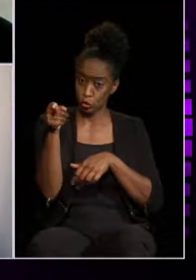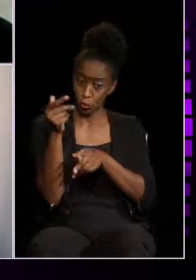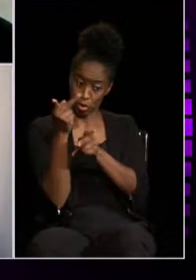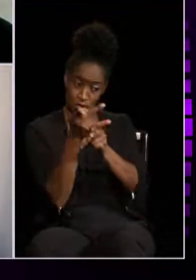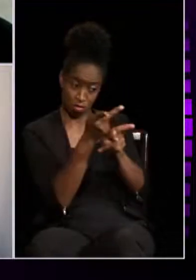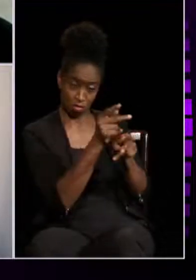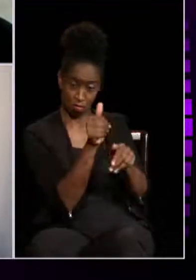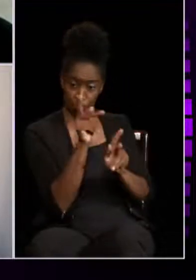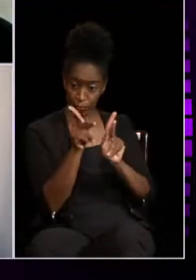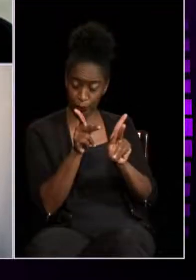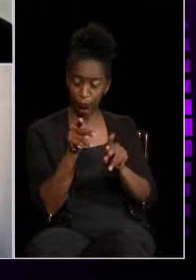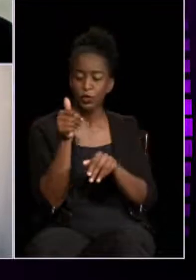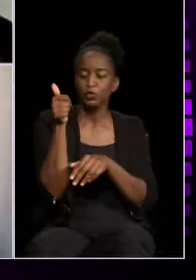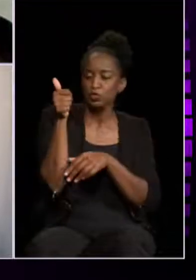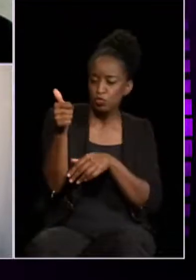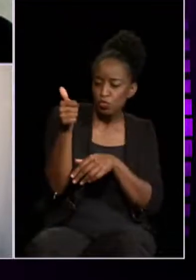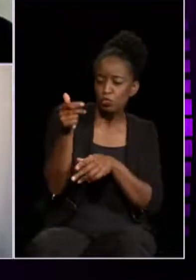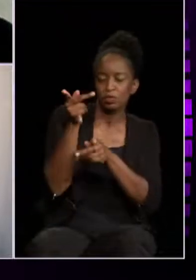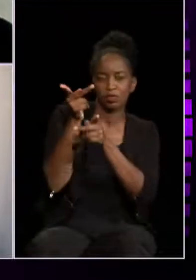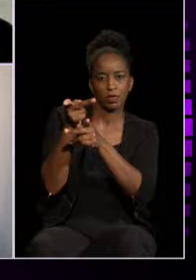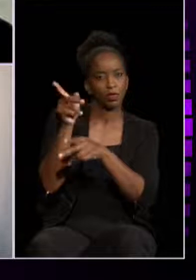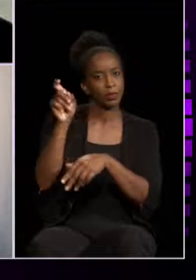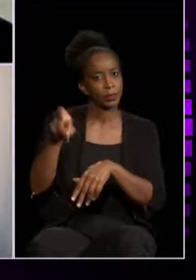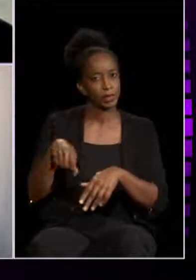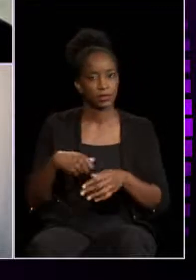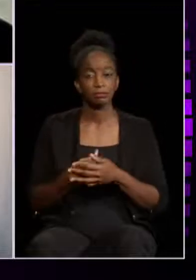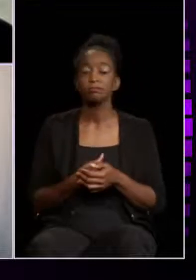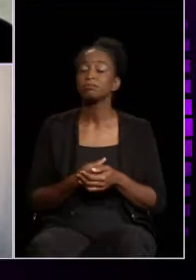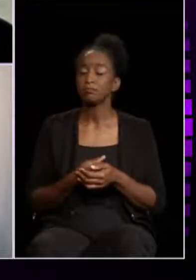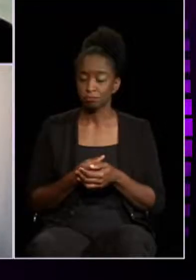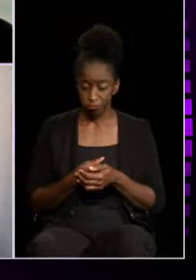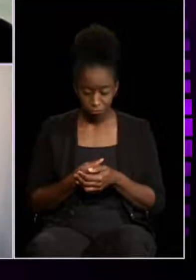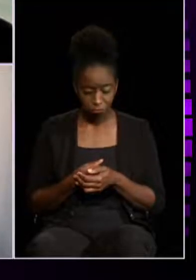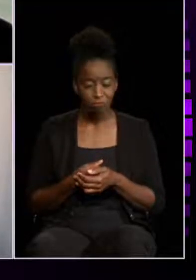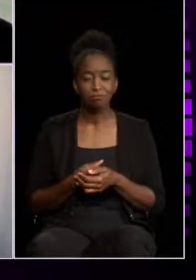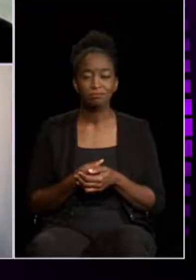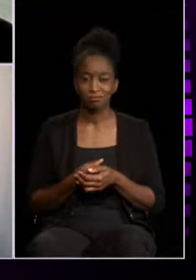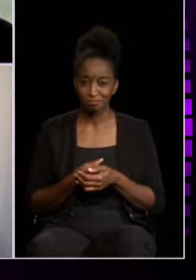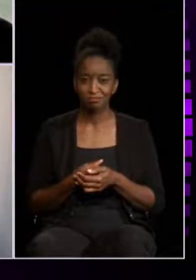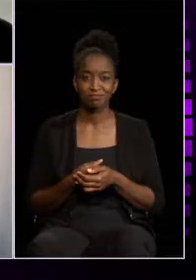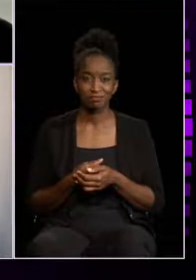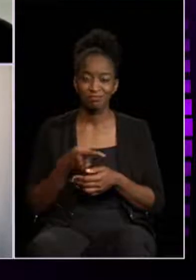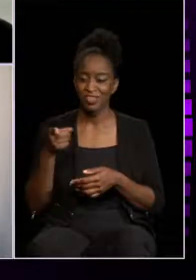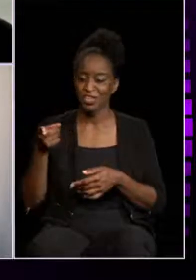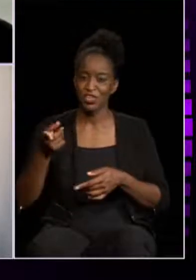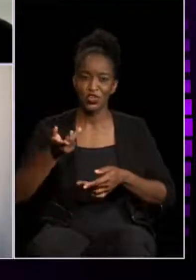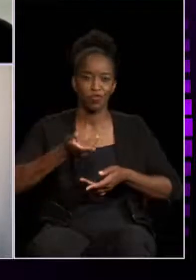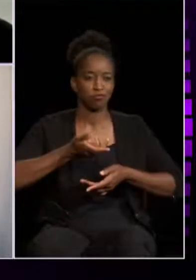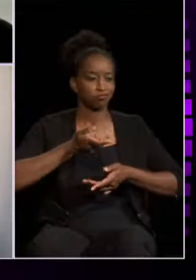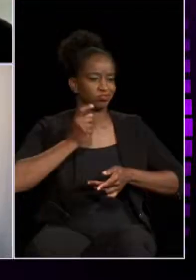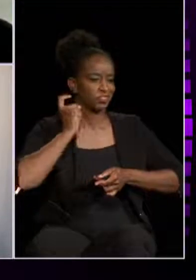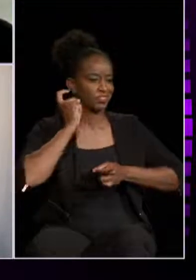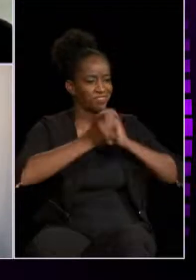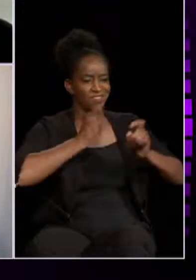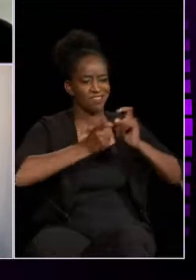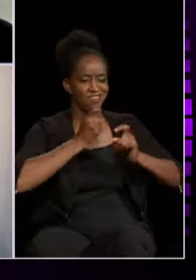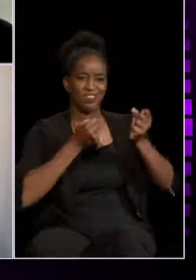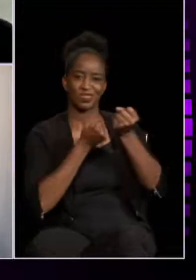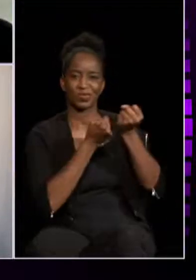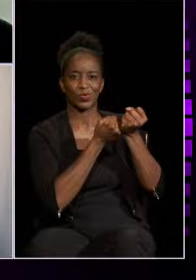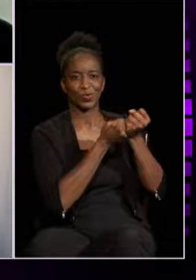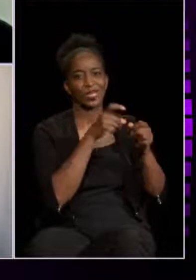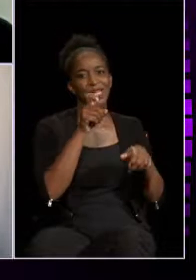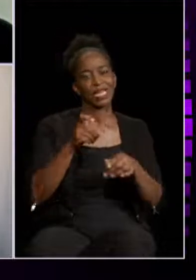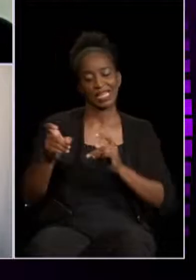Yes, self-care is important. We have to take care of ourselves. We can't pour from an empty cup. I agree with that sentiment 100%. Mr. Gaskin,